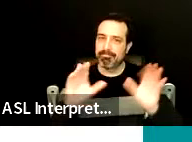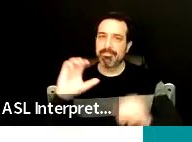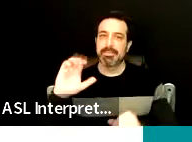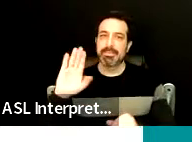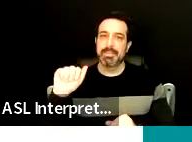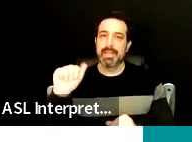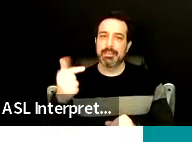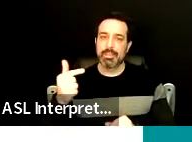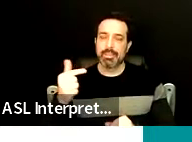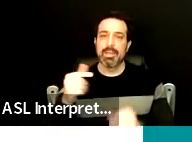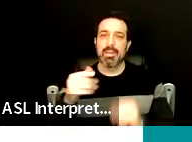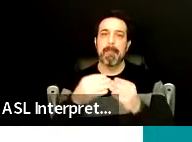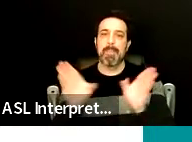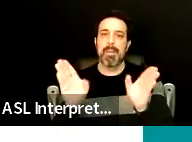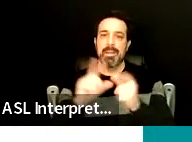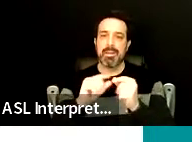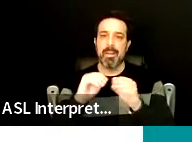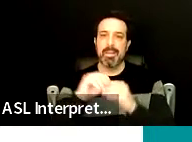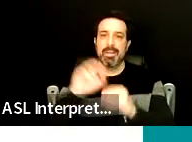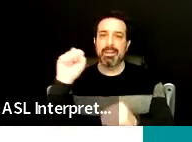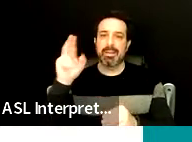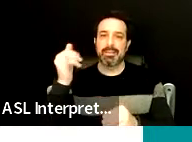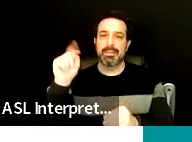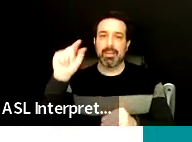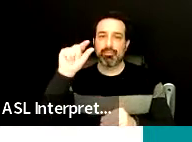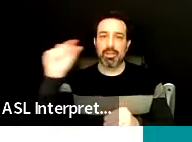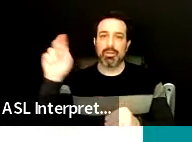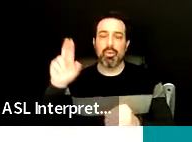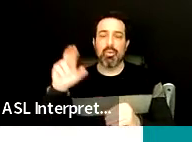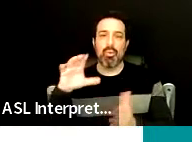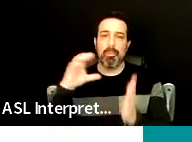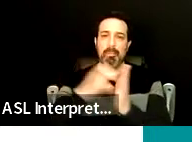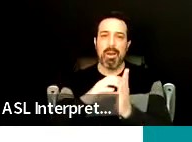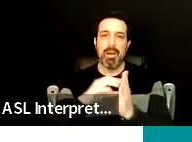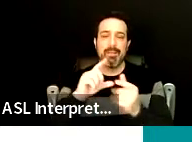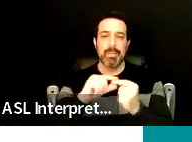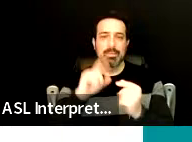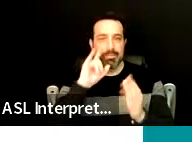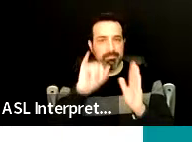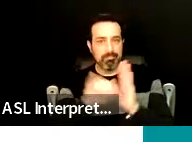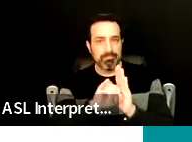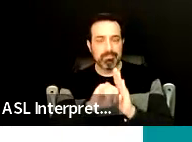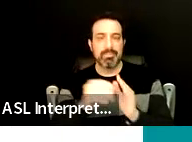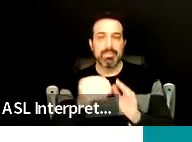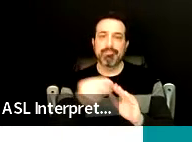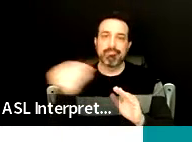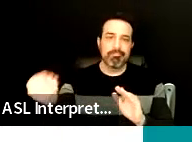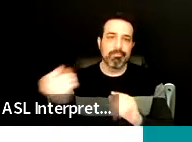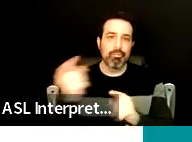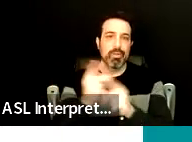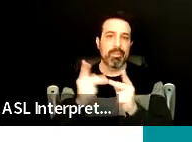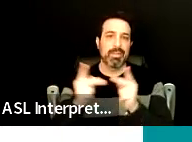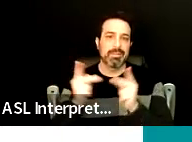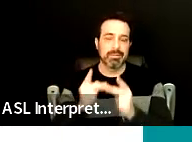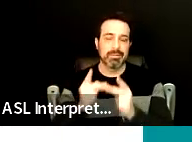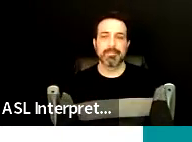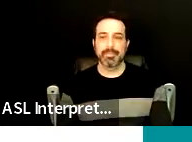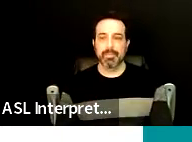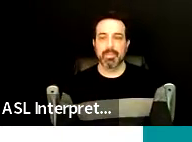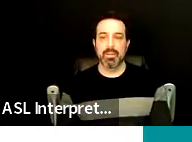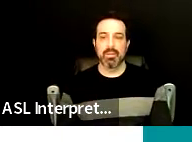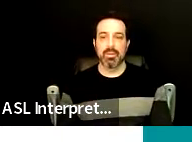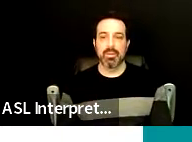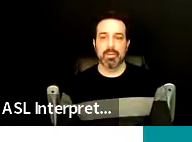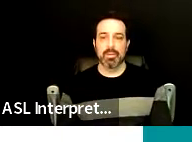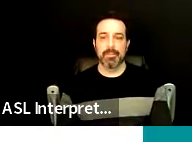CBAG Public Comment in the subject line or the body of the message for them to be identified and distributed to CBAG members. All